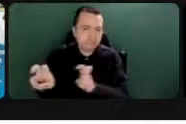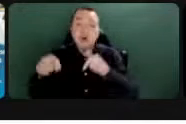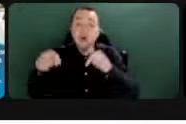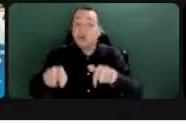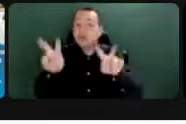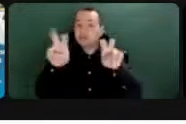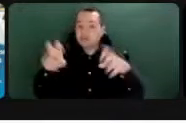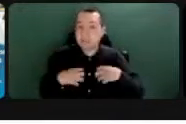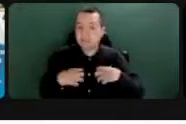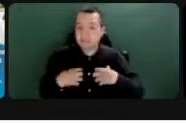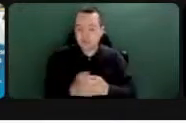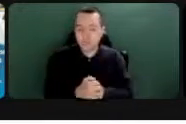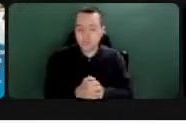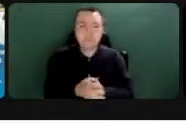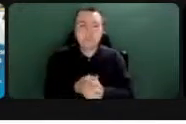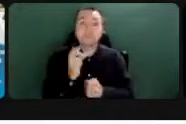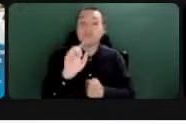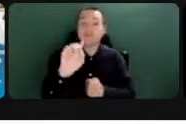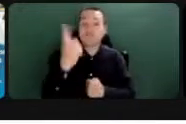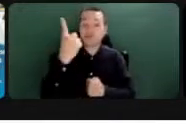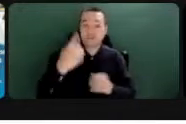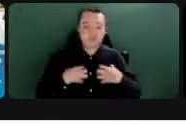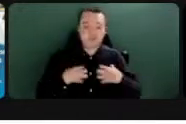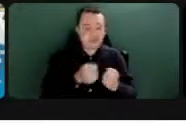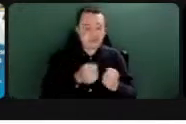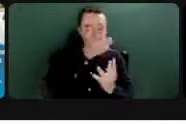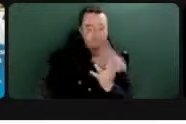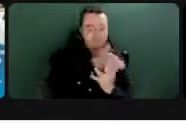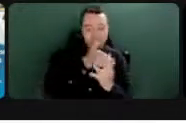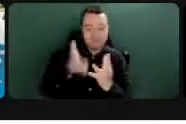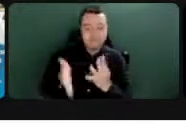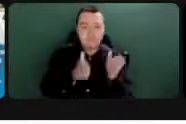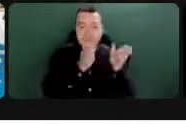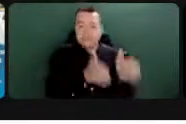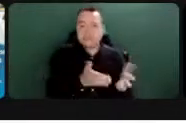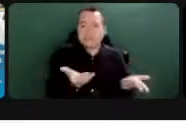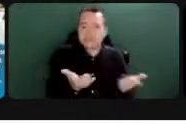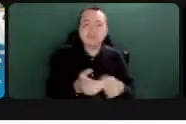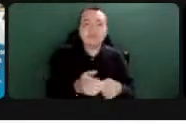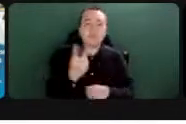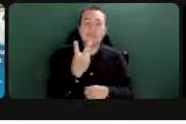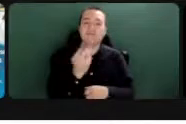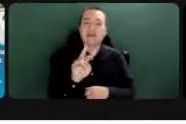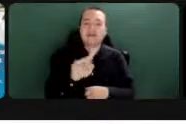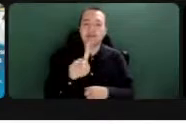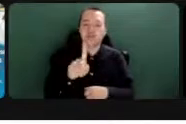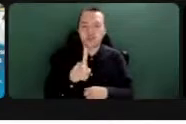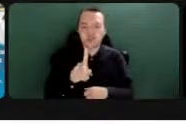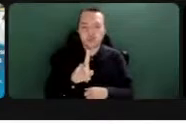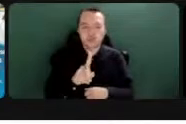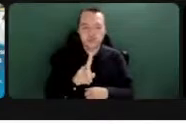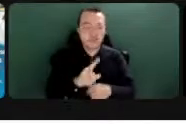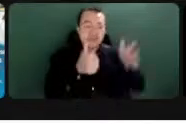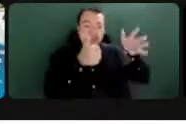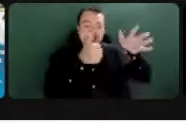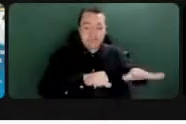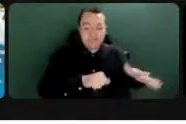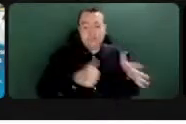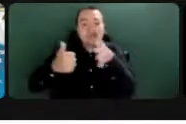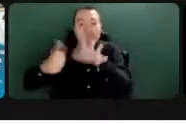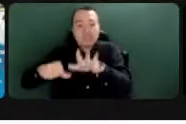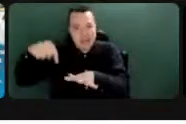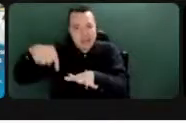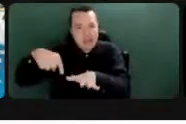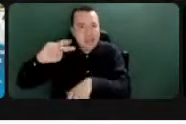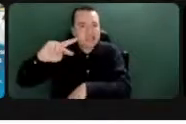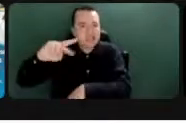of 2021, and we look forward so much to phase two and beyond, and working with PAHO to build on this. And my last slide